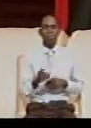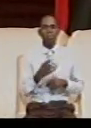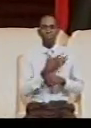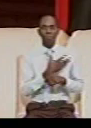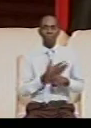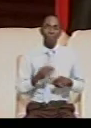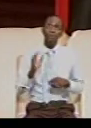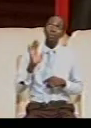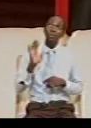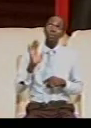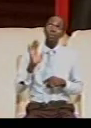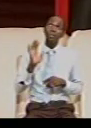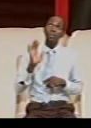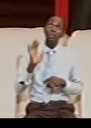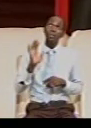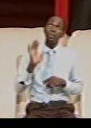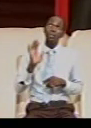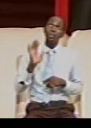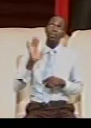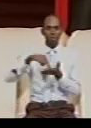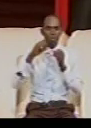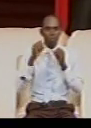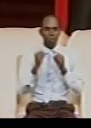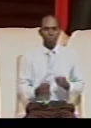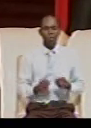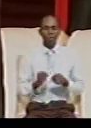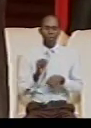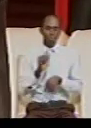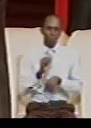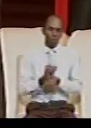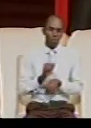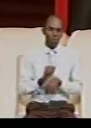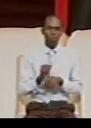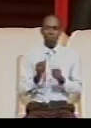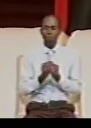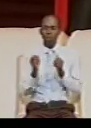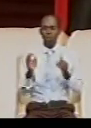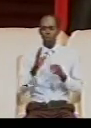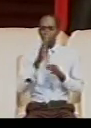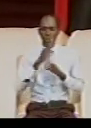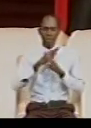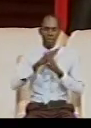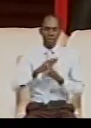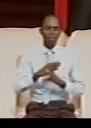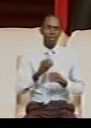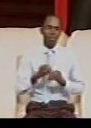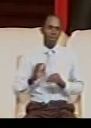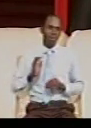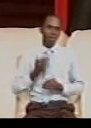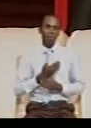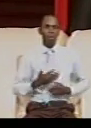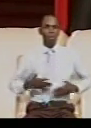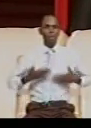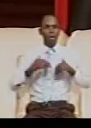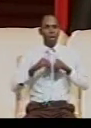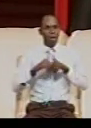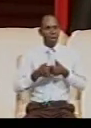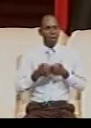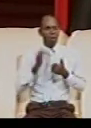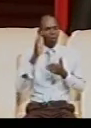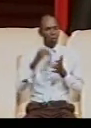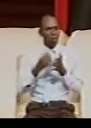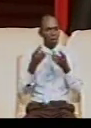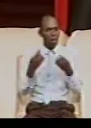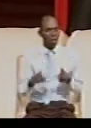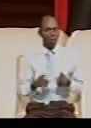his resurrection power works unhindered in our lives. How will it happen? Look at Luke